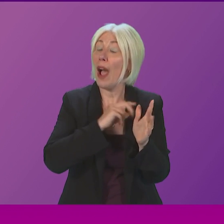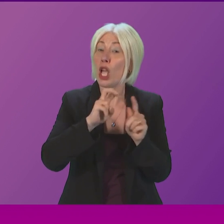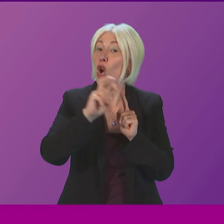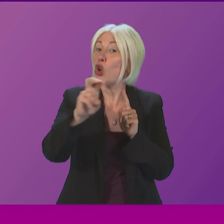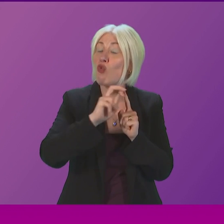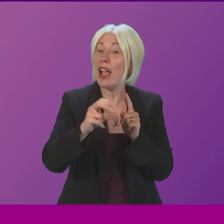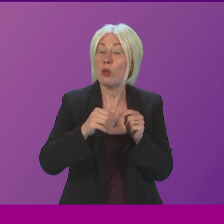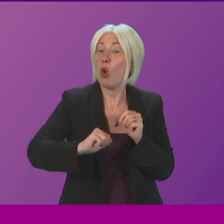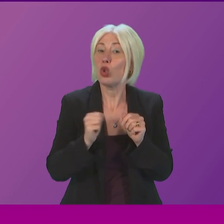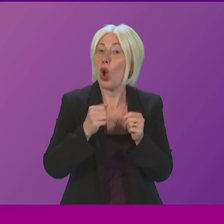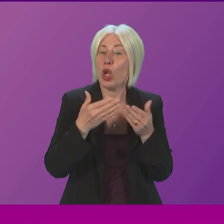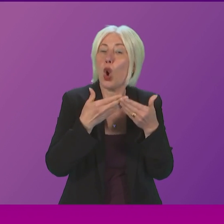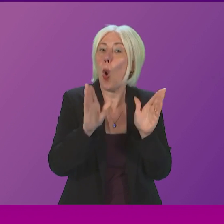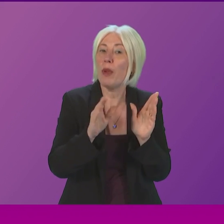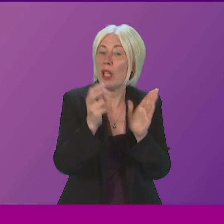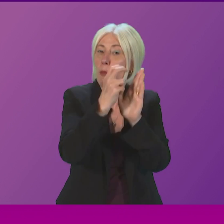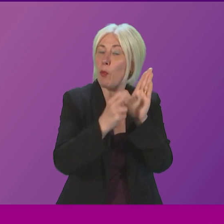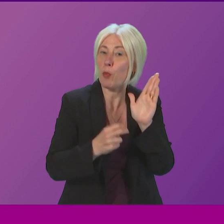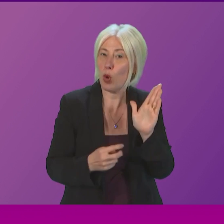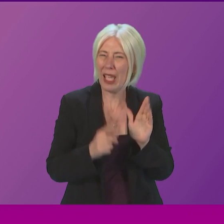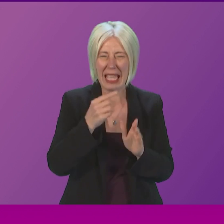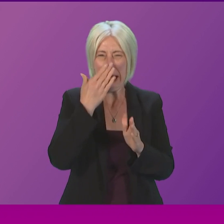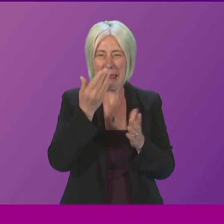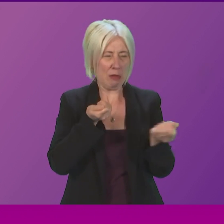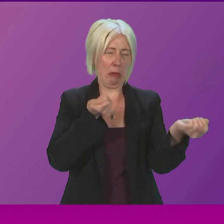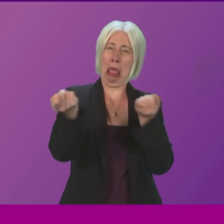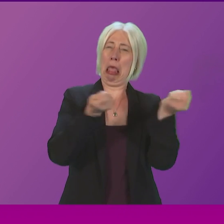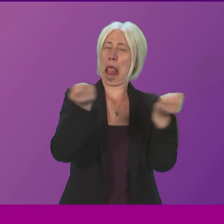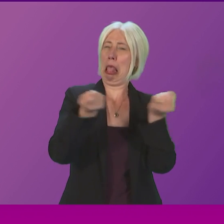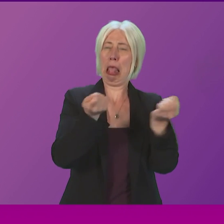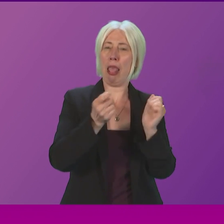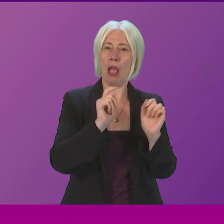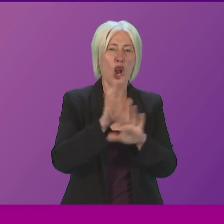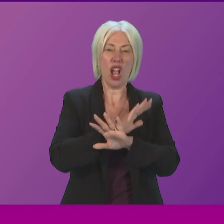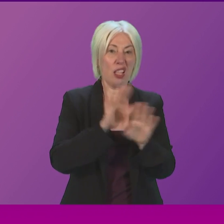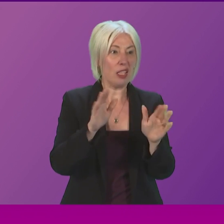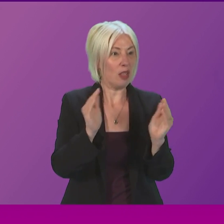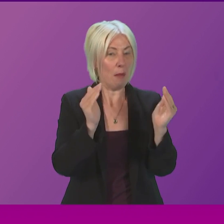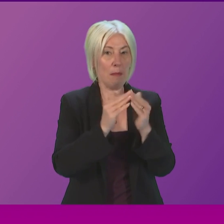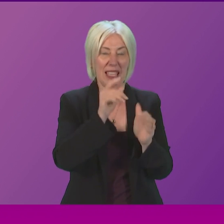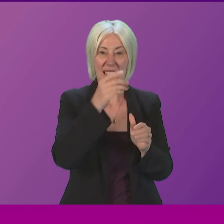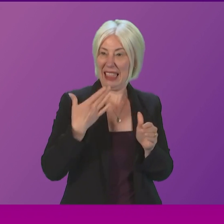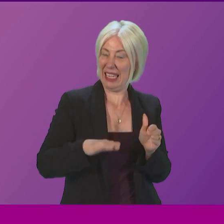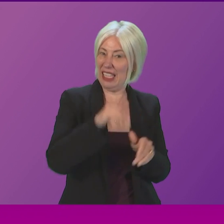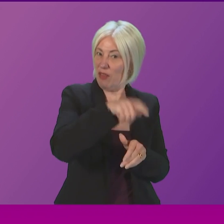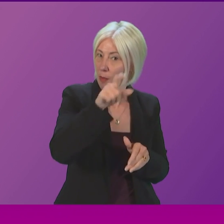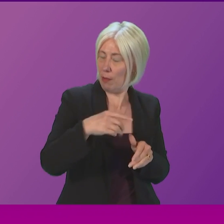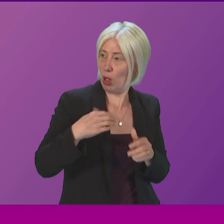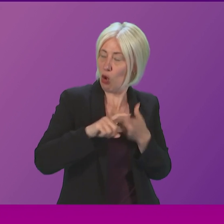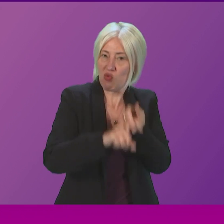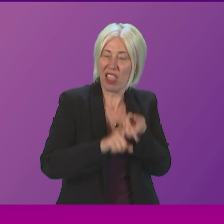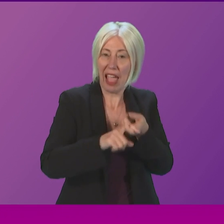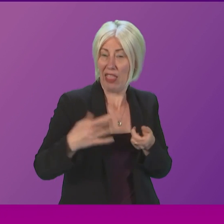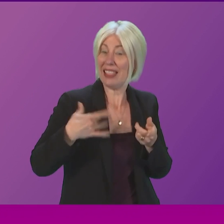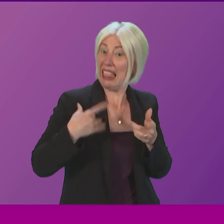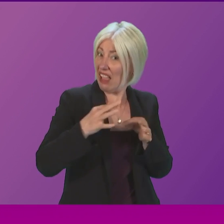booking system beyond that date. And it appears to be a bureaucratic decision that's got little to do with meeting the needs of the people who rely on this lifeline service